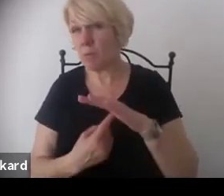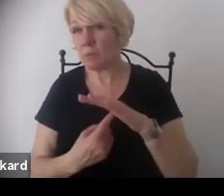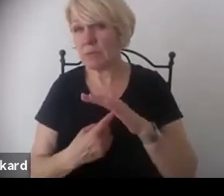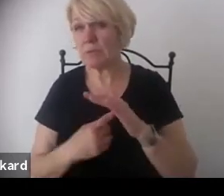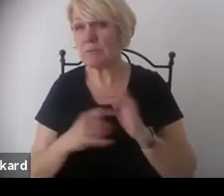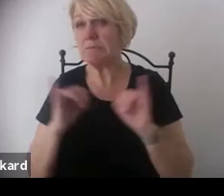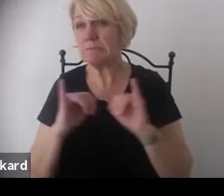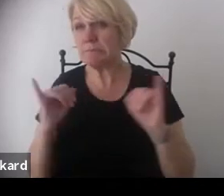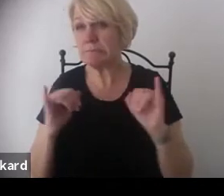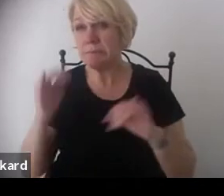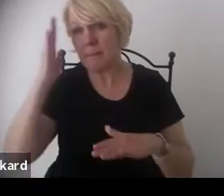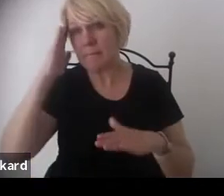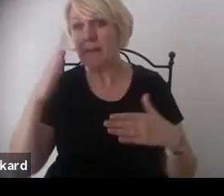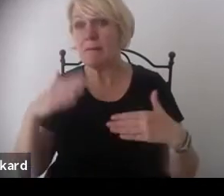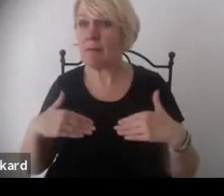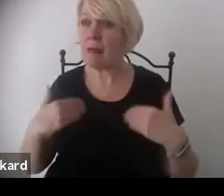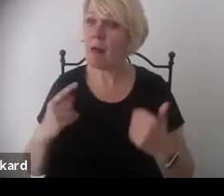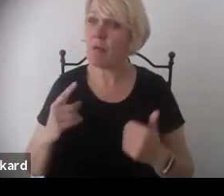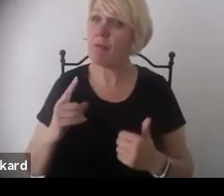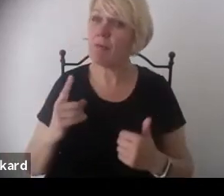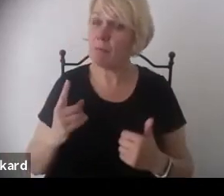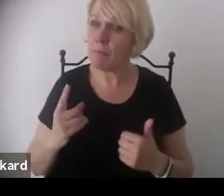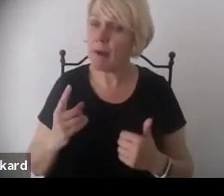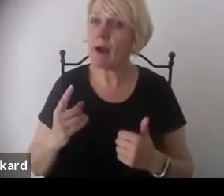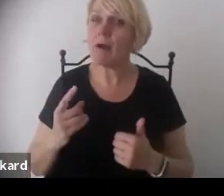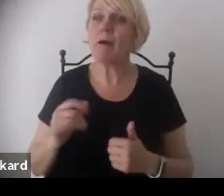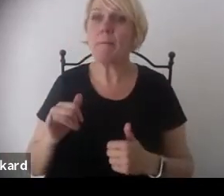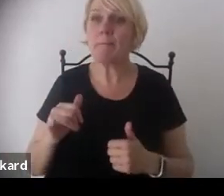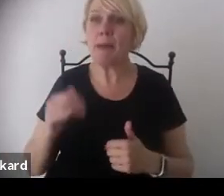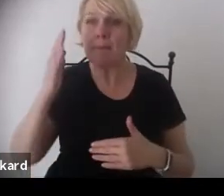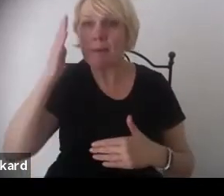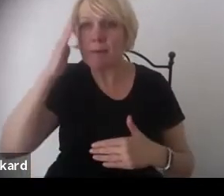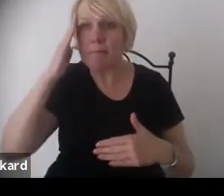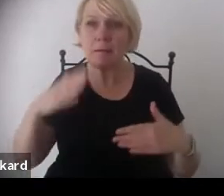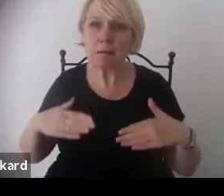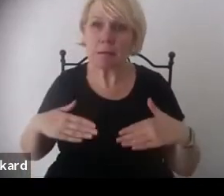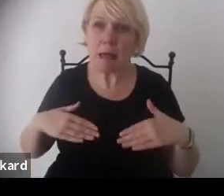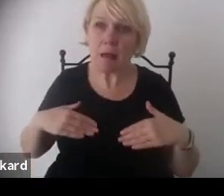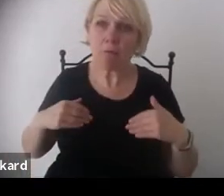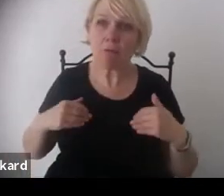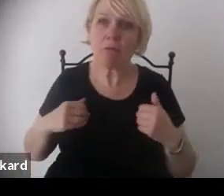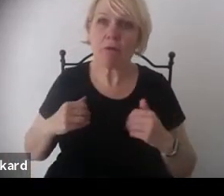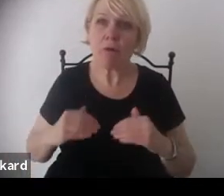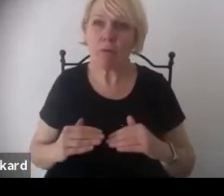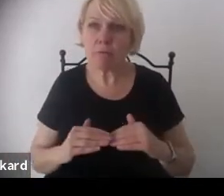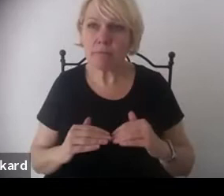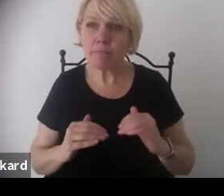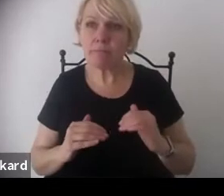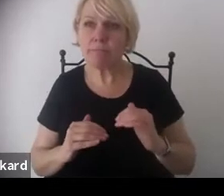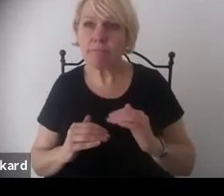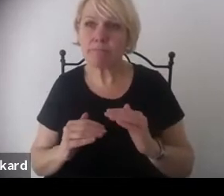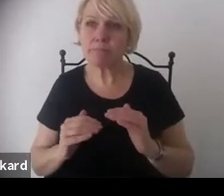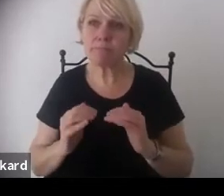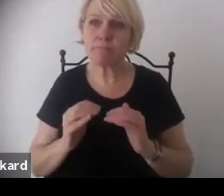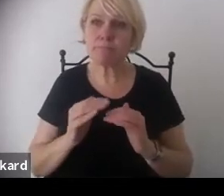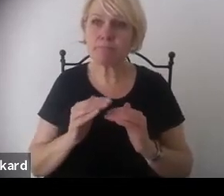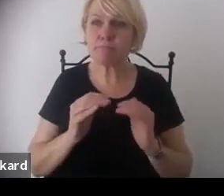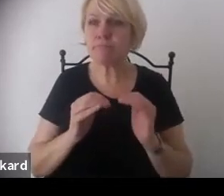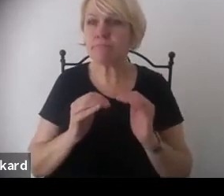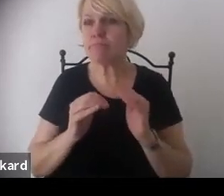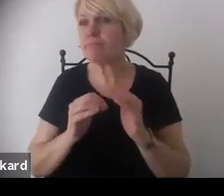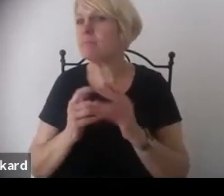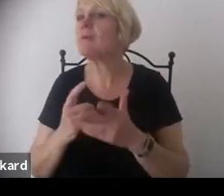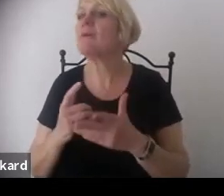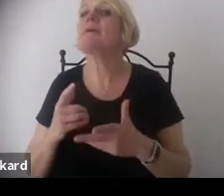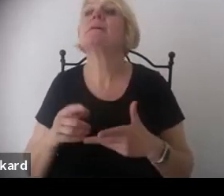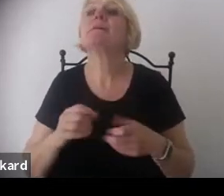but obviously people are building up to that, and therefore that's where the community comes in. Social care, GPs. I know there's a